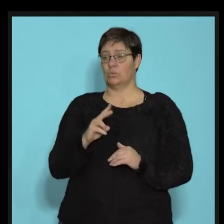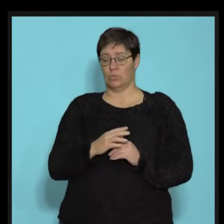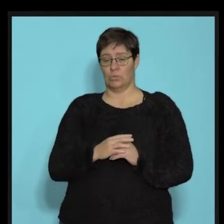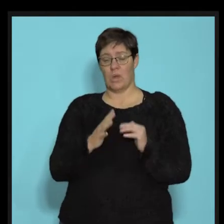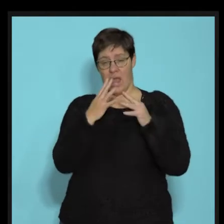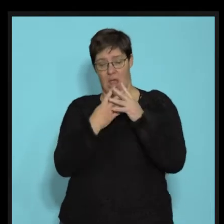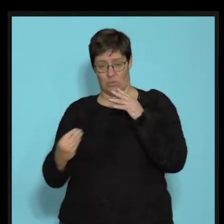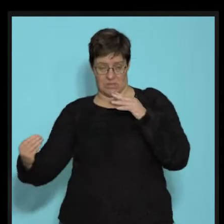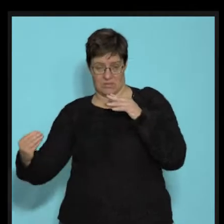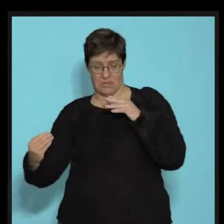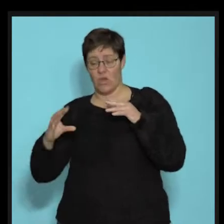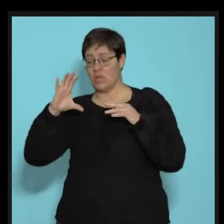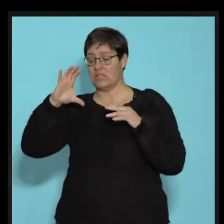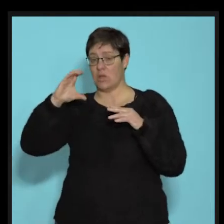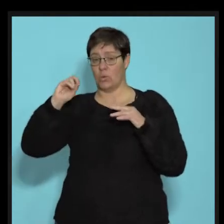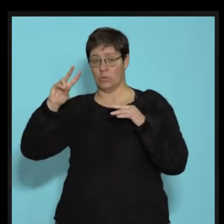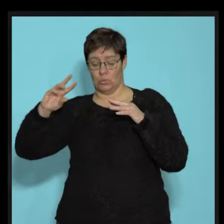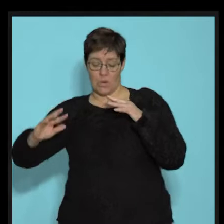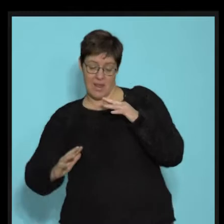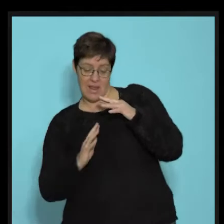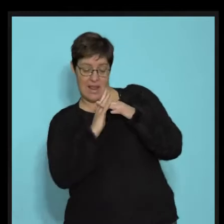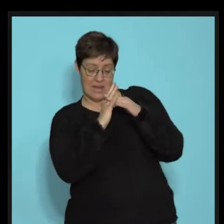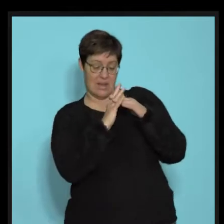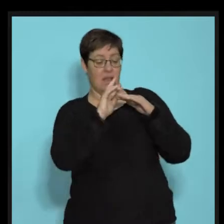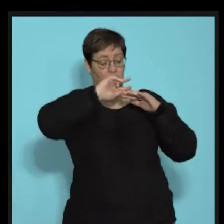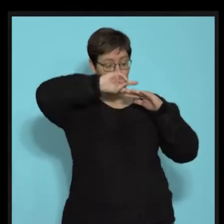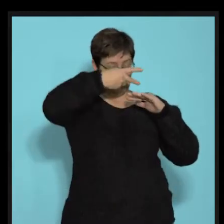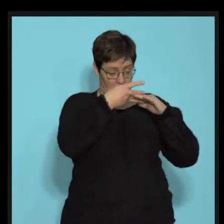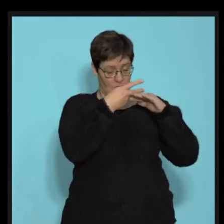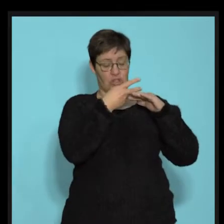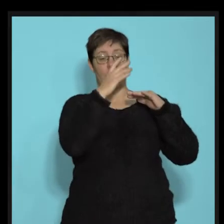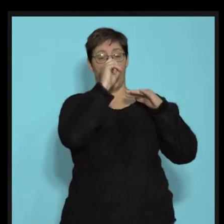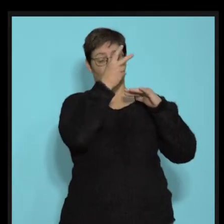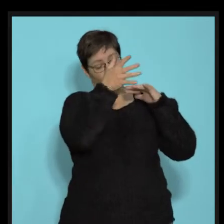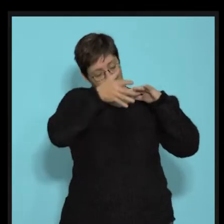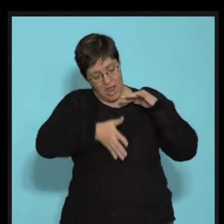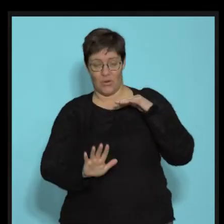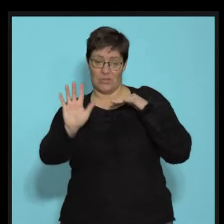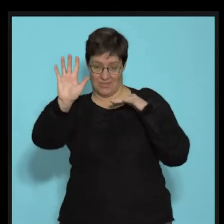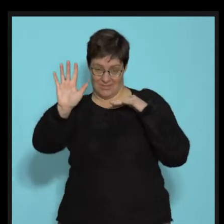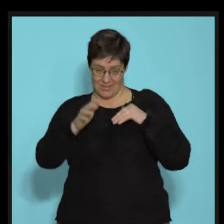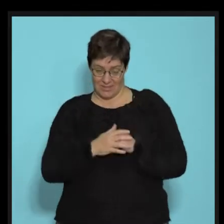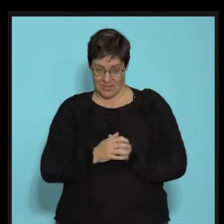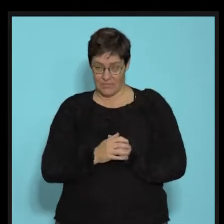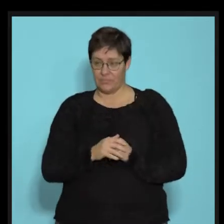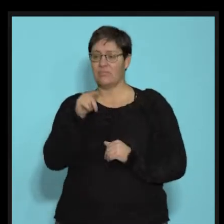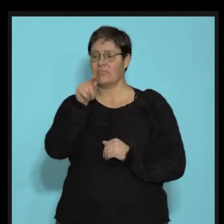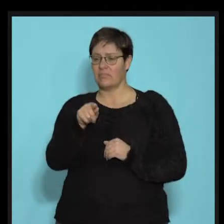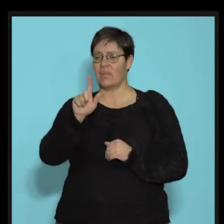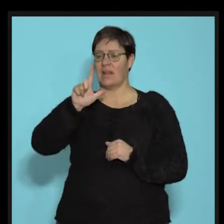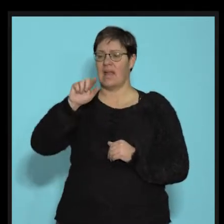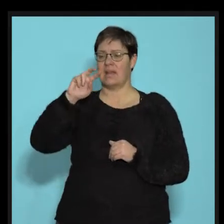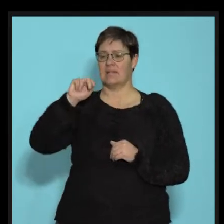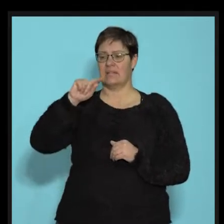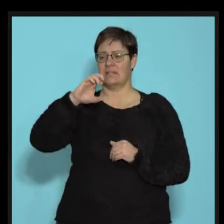come out. So there we're going to have this gaseous exchange again. These are called lenticels, and they are